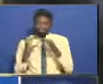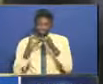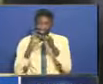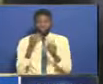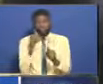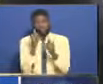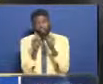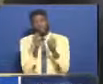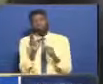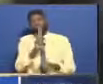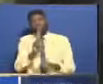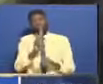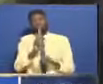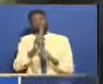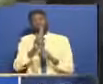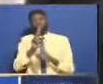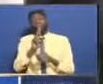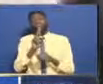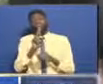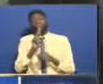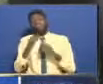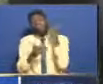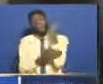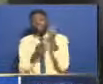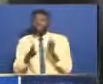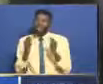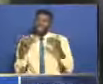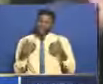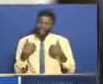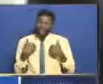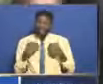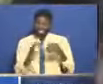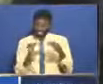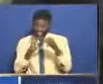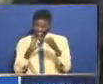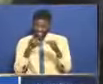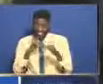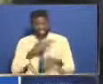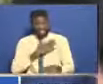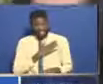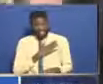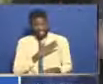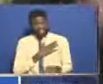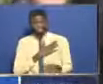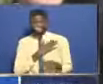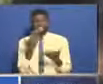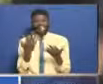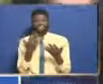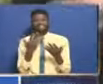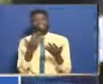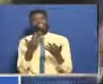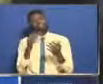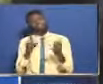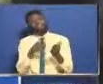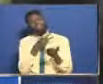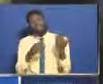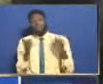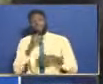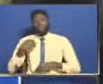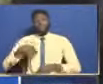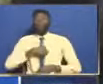Hiyo ndoa ya NASA imekwisha ladha. Hatuna haja nayo. We want to find new